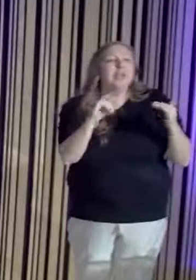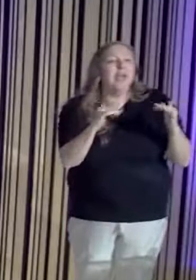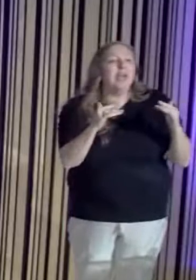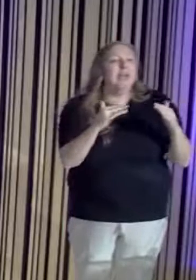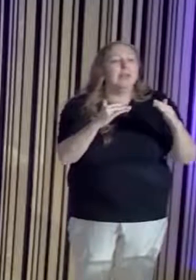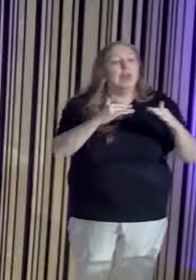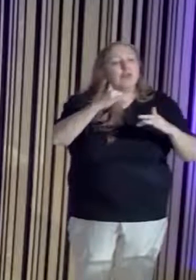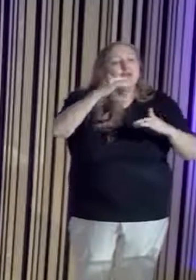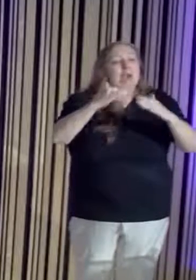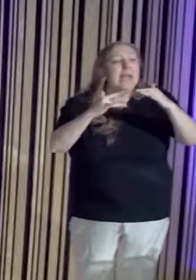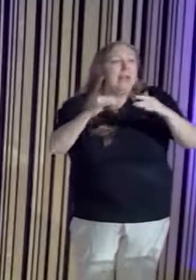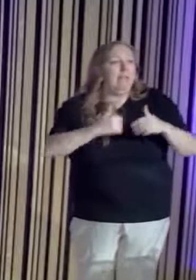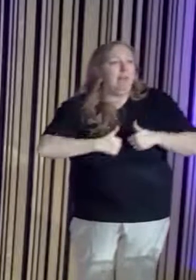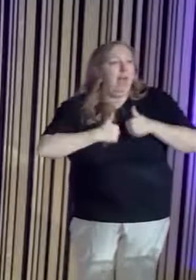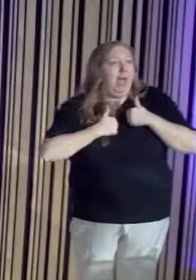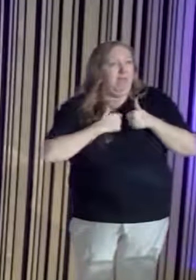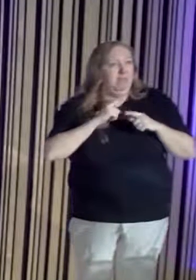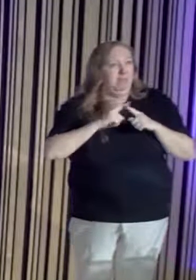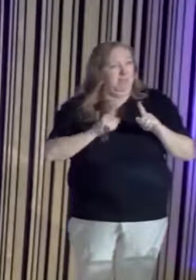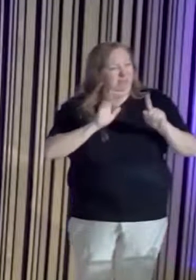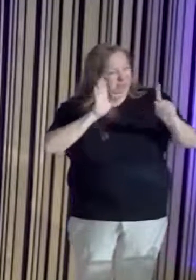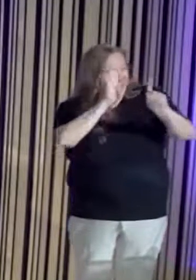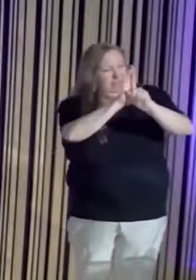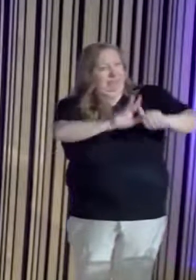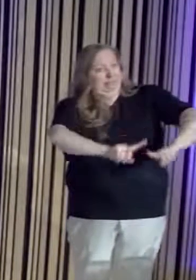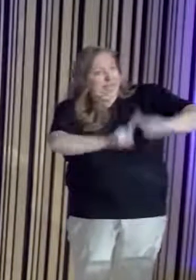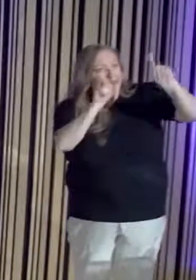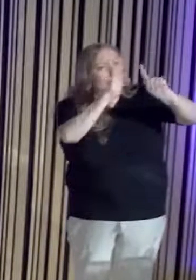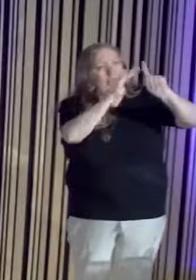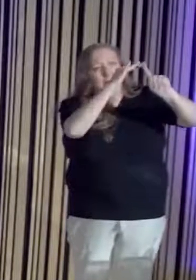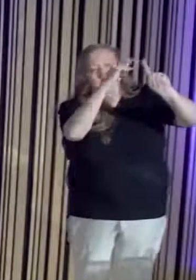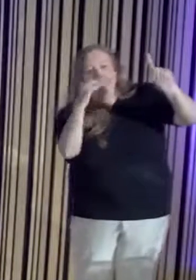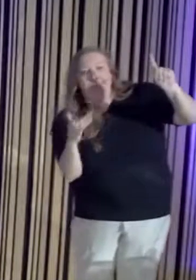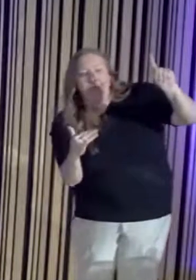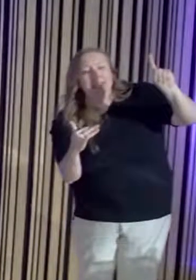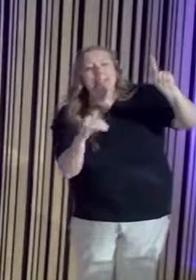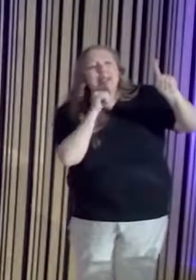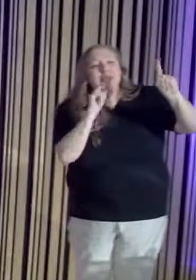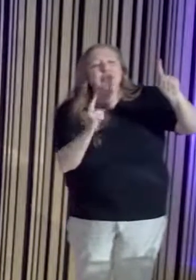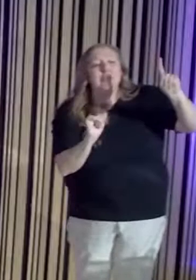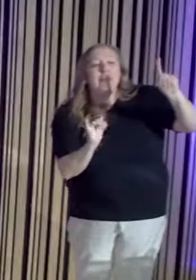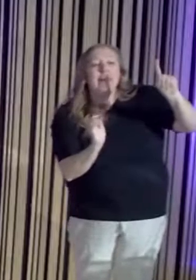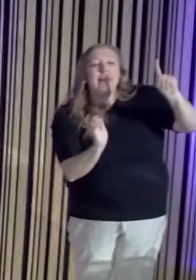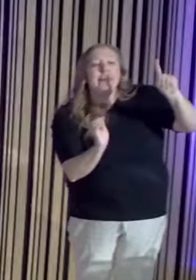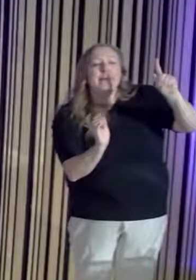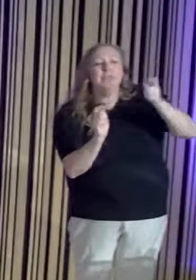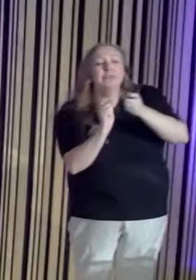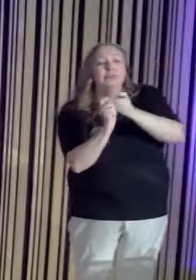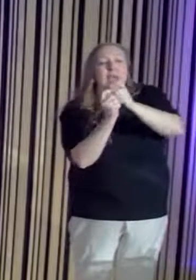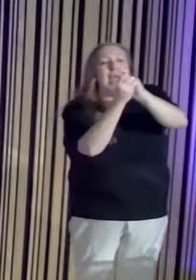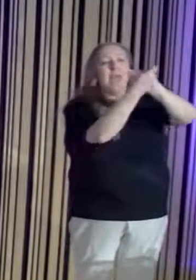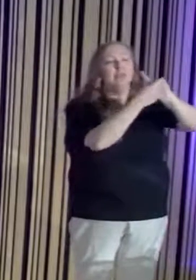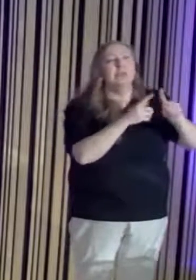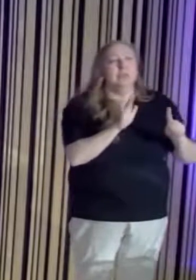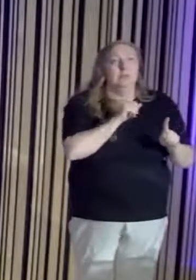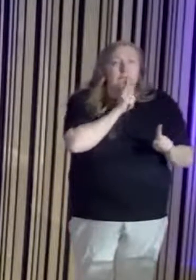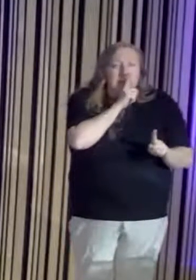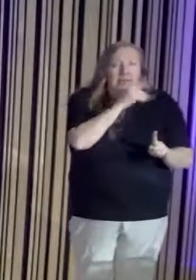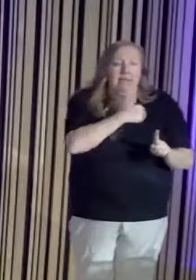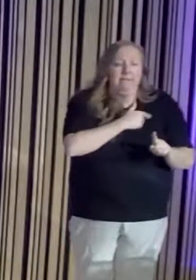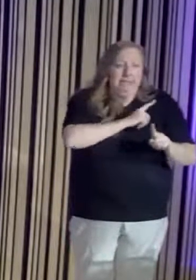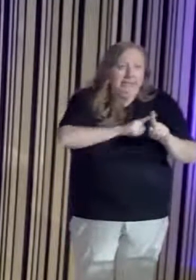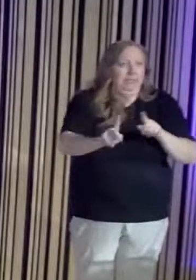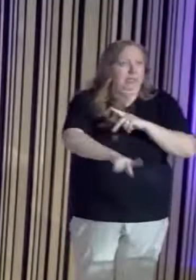of life, of adaptations going from the equator up to the polar regions. You really have different kinds